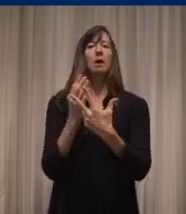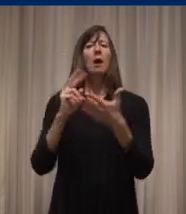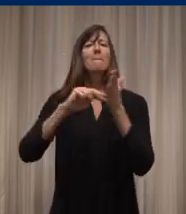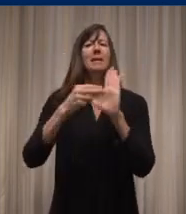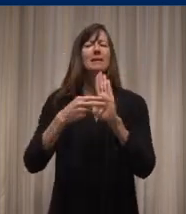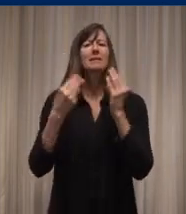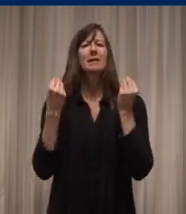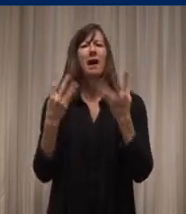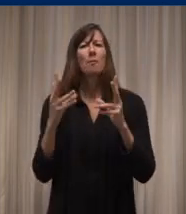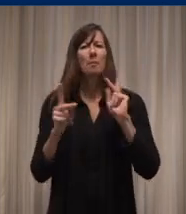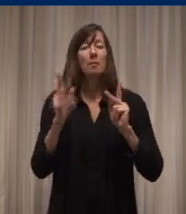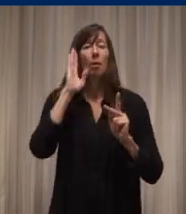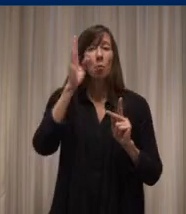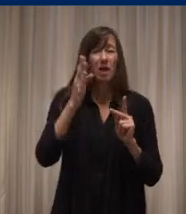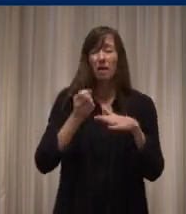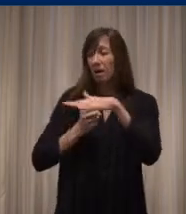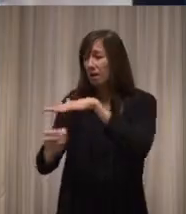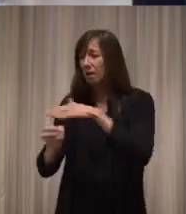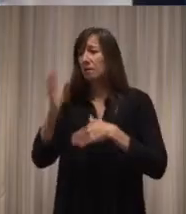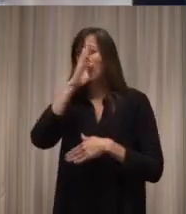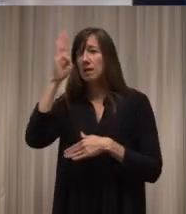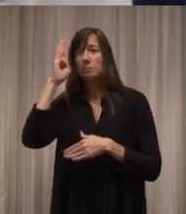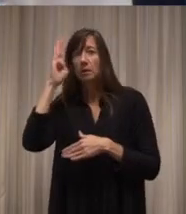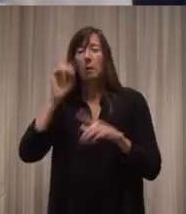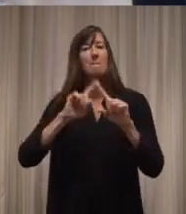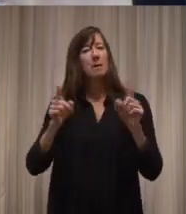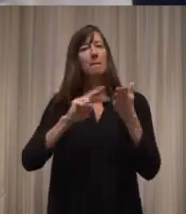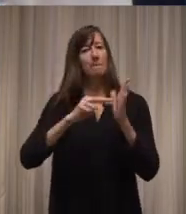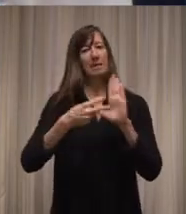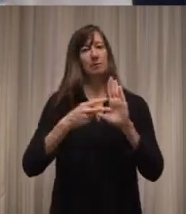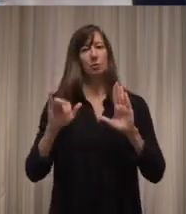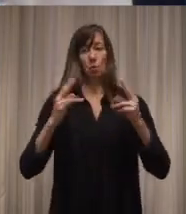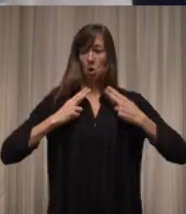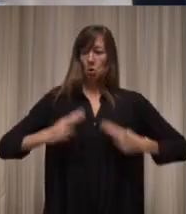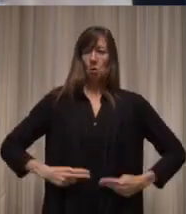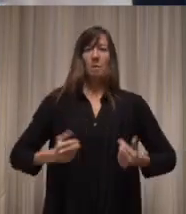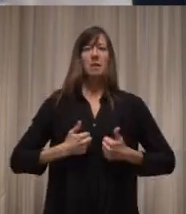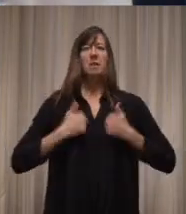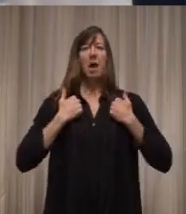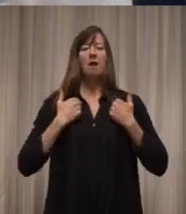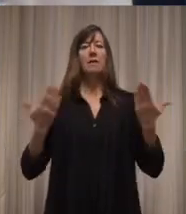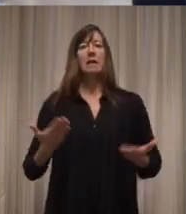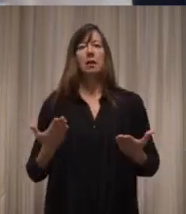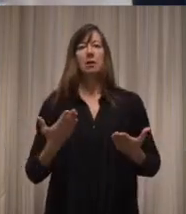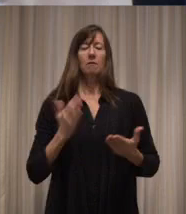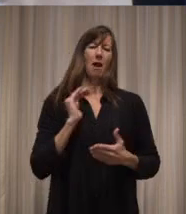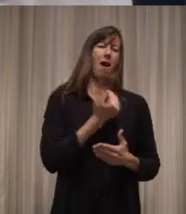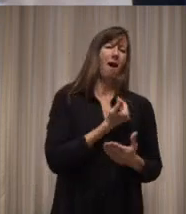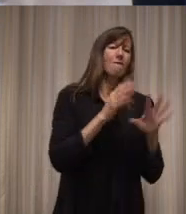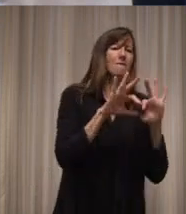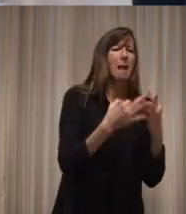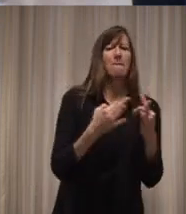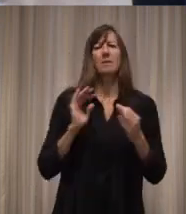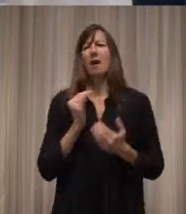ultimately those lines represent human lives here in Ulster County of our family members and loved ones, our